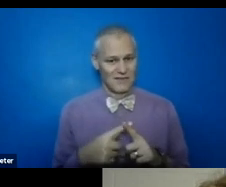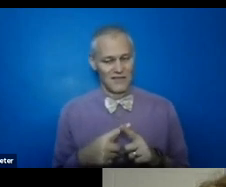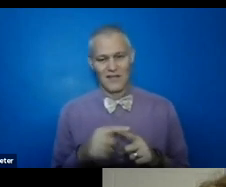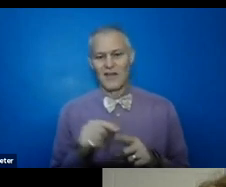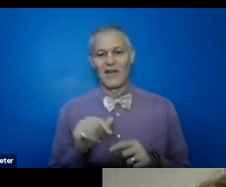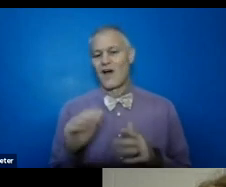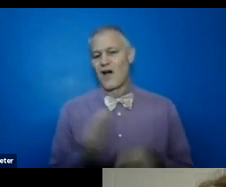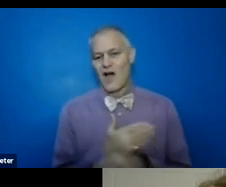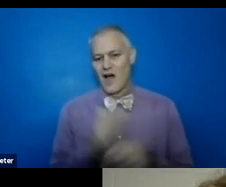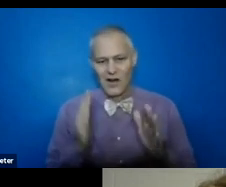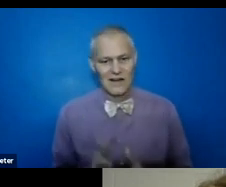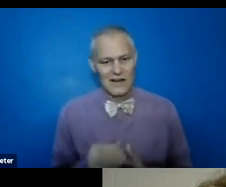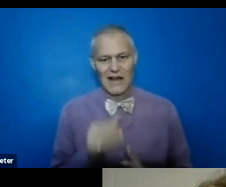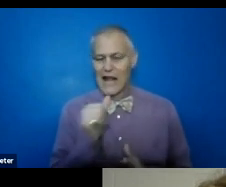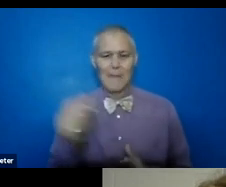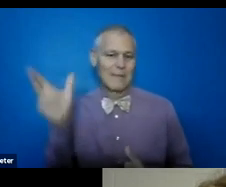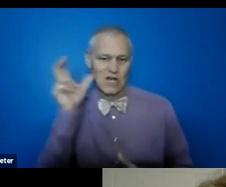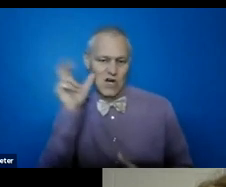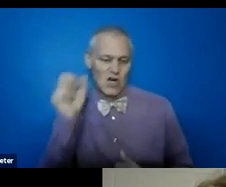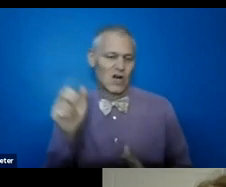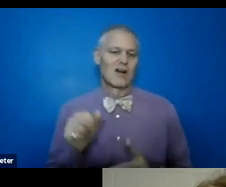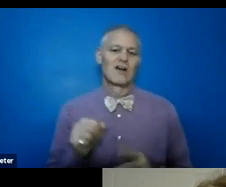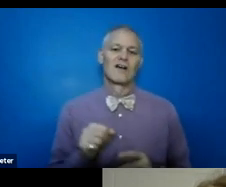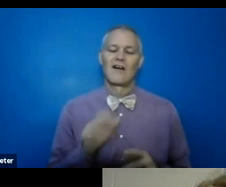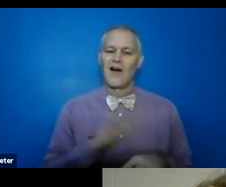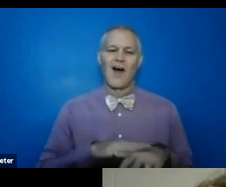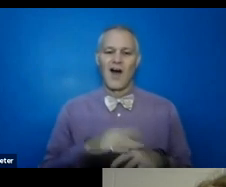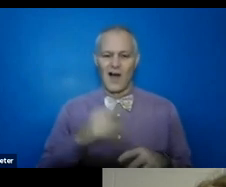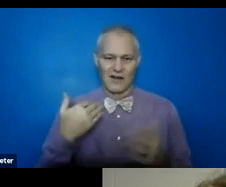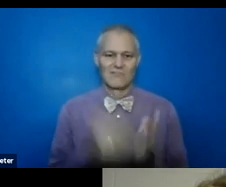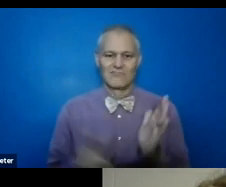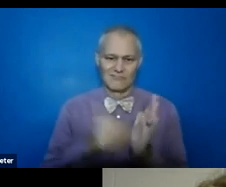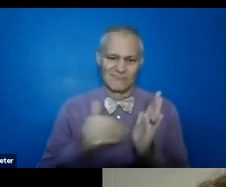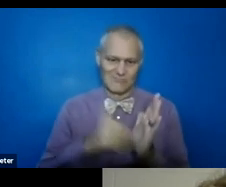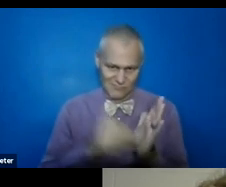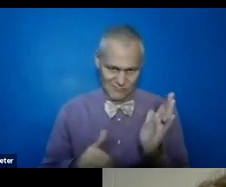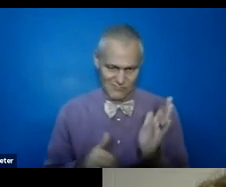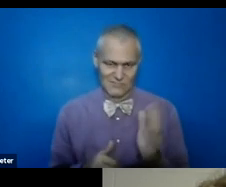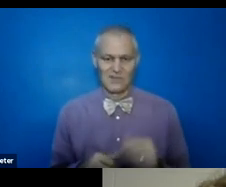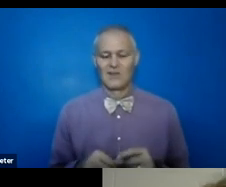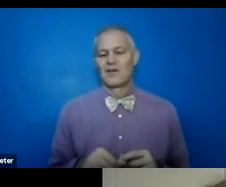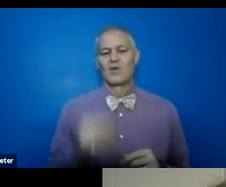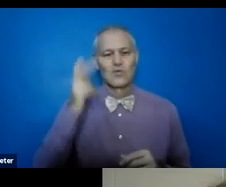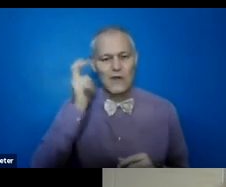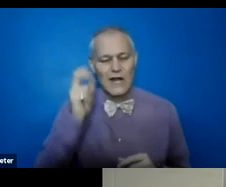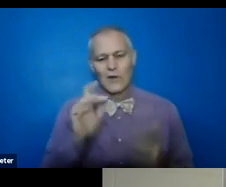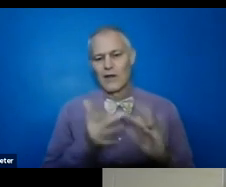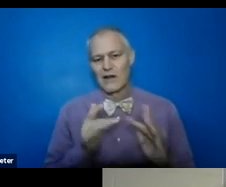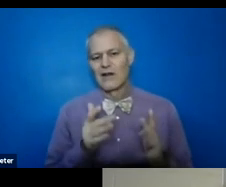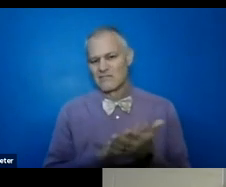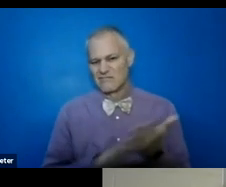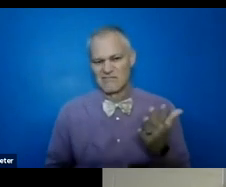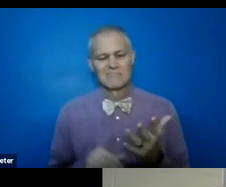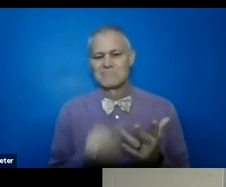hip hop are not really being displayed or listened to on a rotation, rather it's through the radio, internet, or so on and so forth. They don't get the